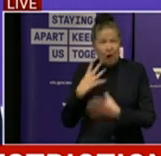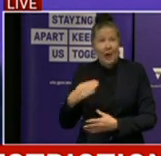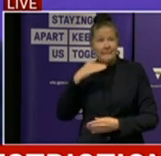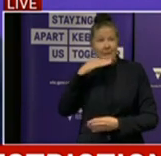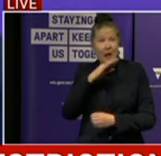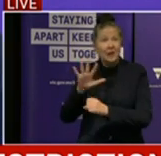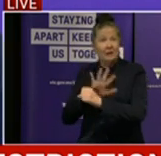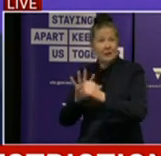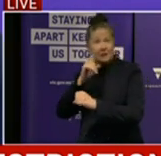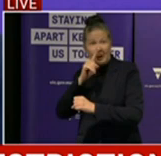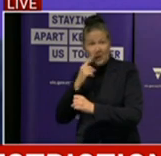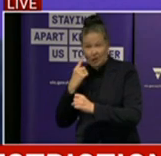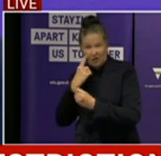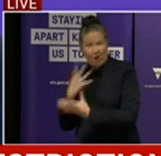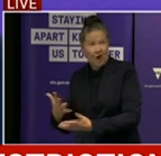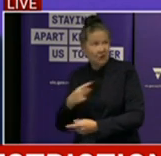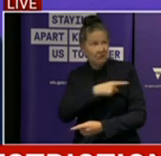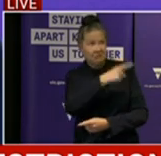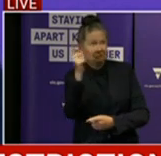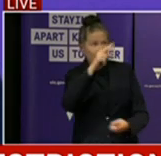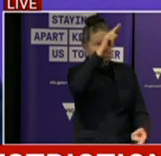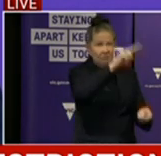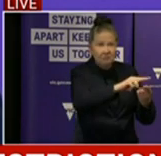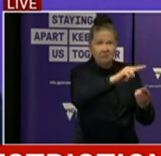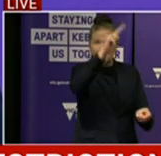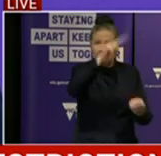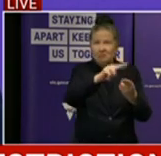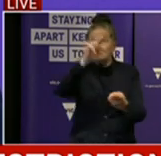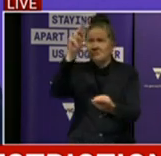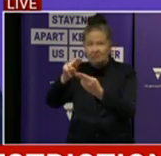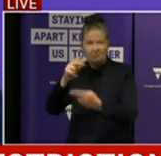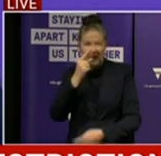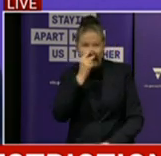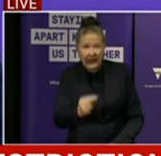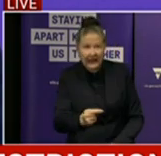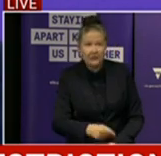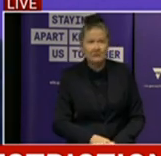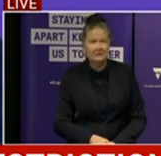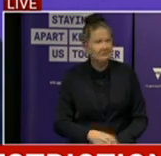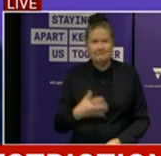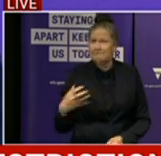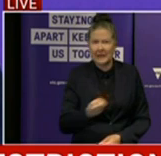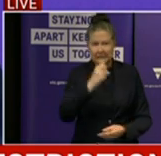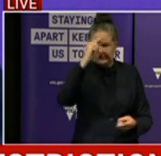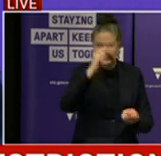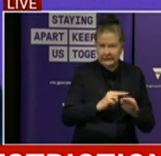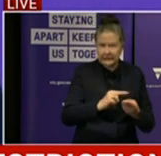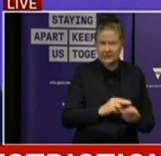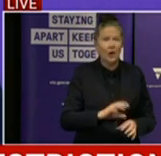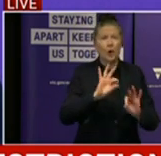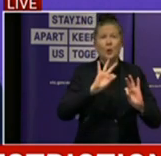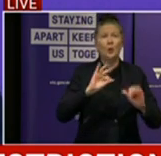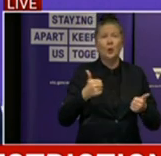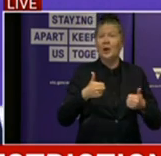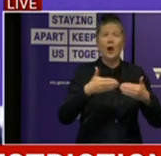strategies, getting numbers low, is possible and it is essential. You have no chance of keeping numbers low once you open up